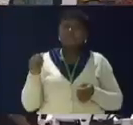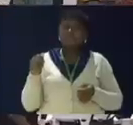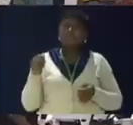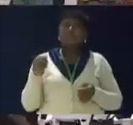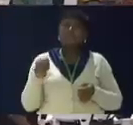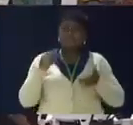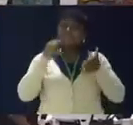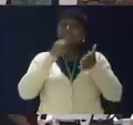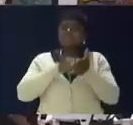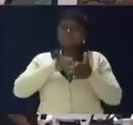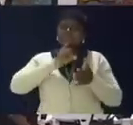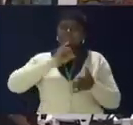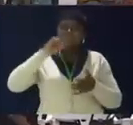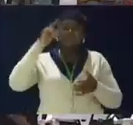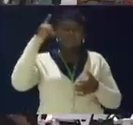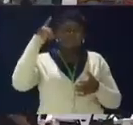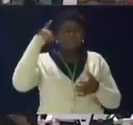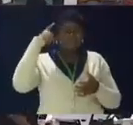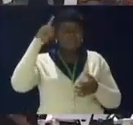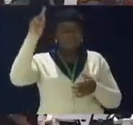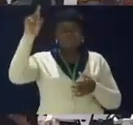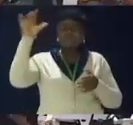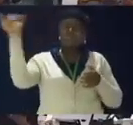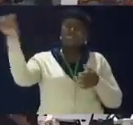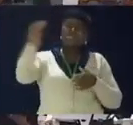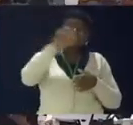It is for you they were dancing.